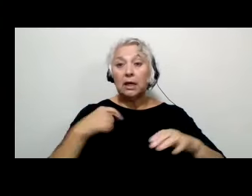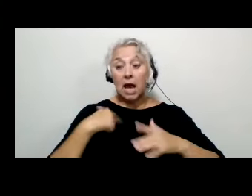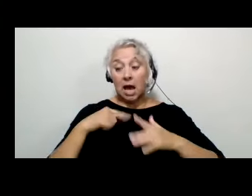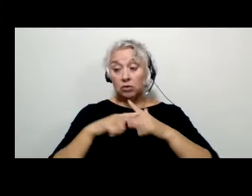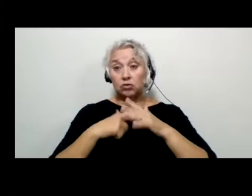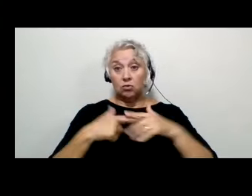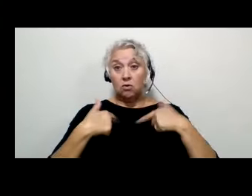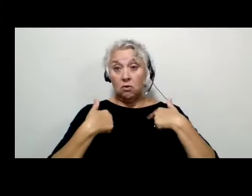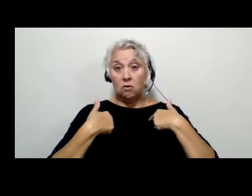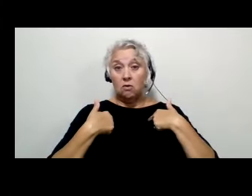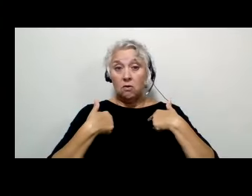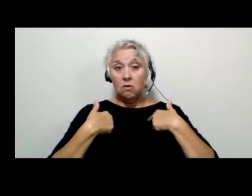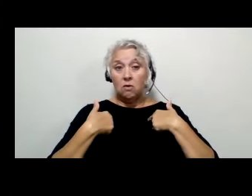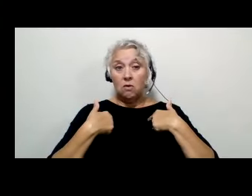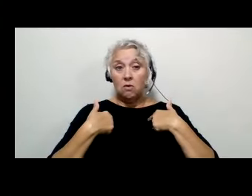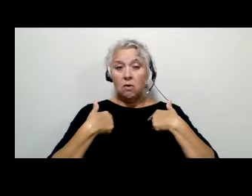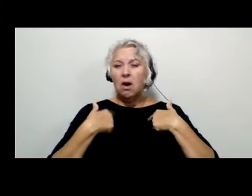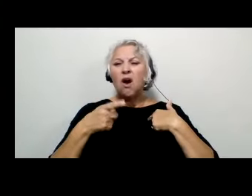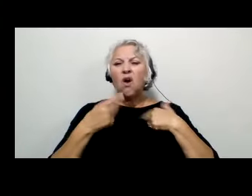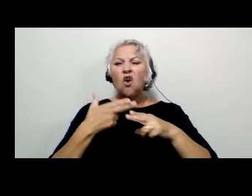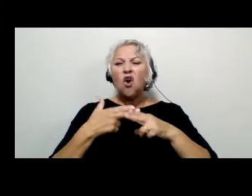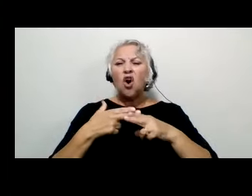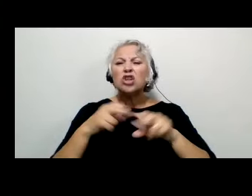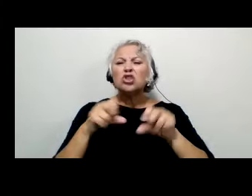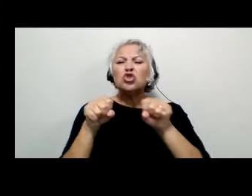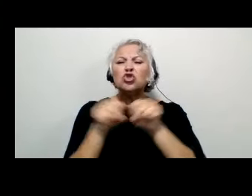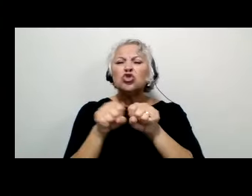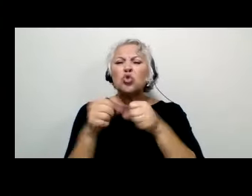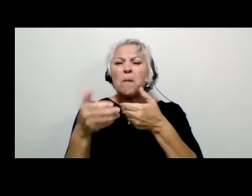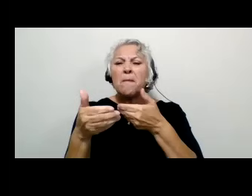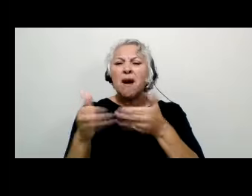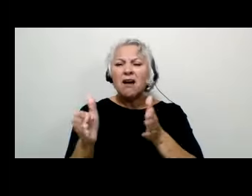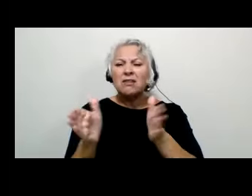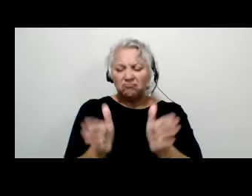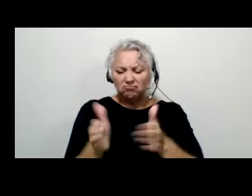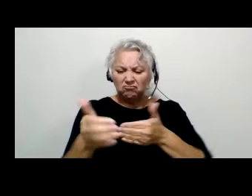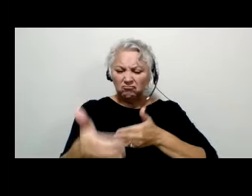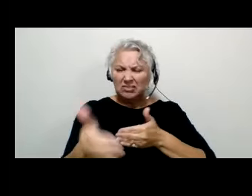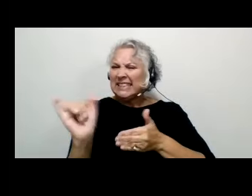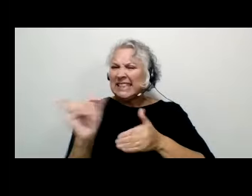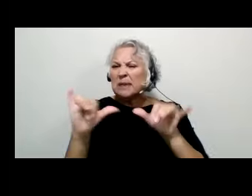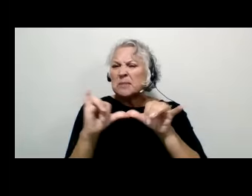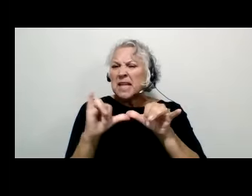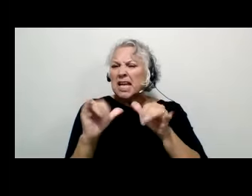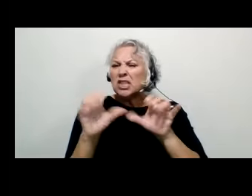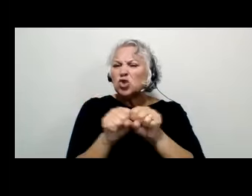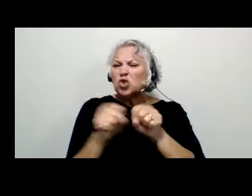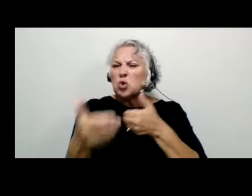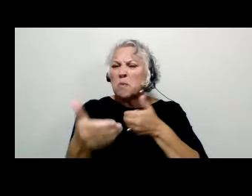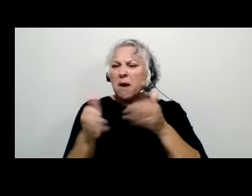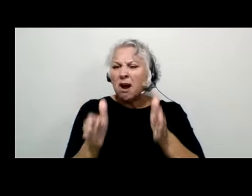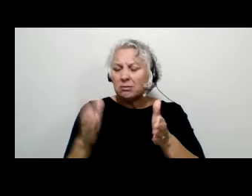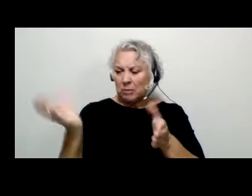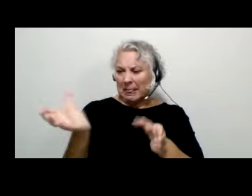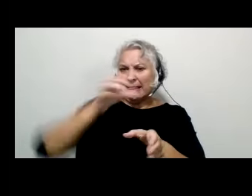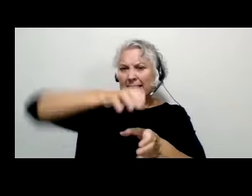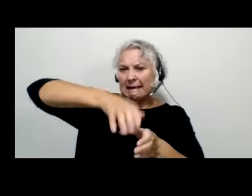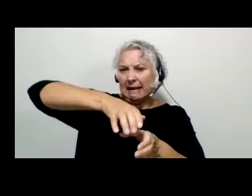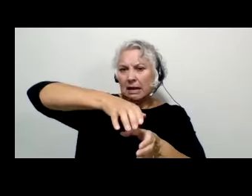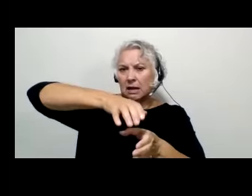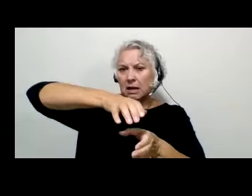with a plastic, what they call shoe boxes. So it's the shoebox size boxes that have a lid. And that